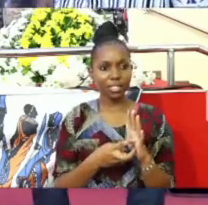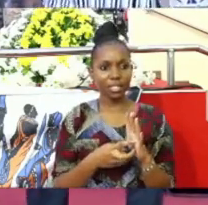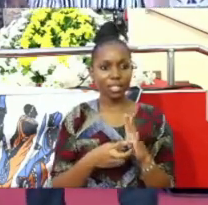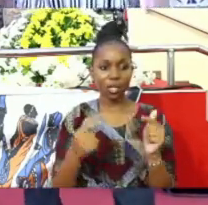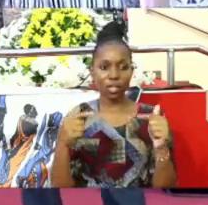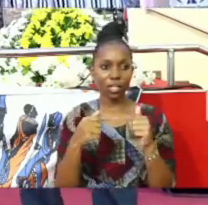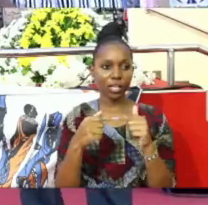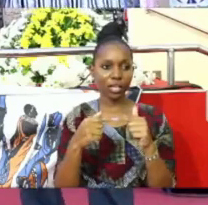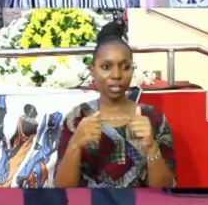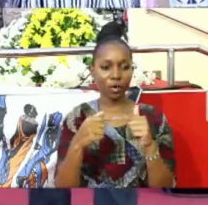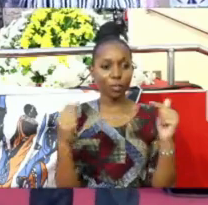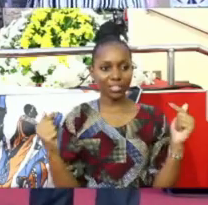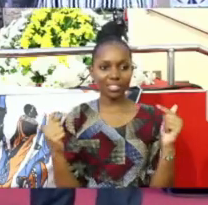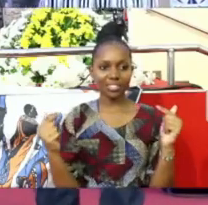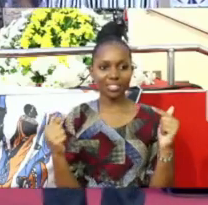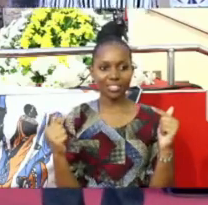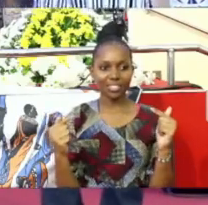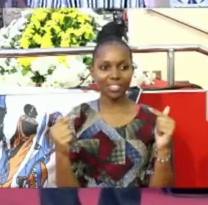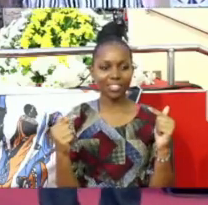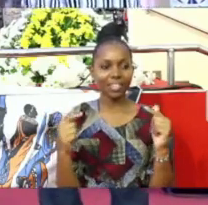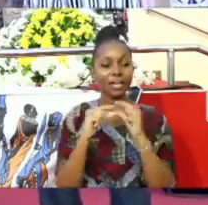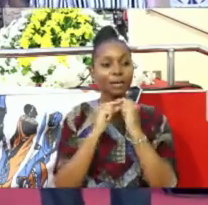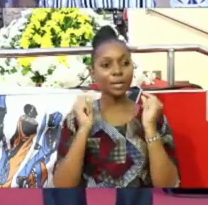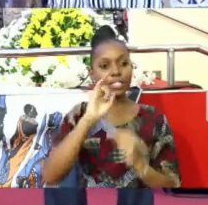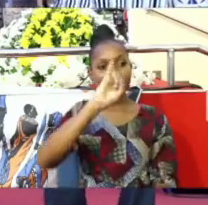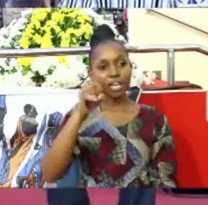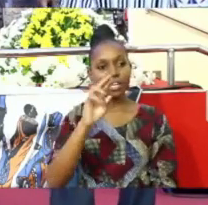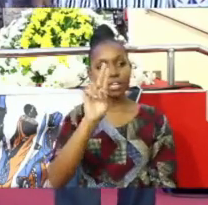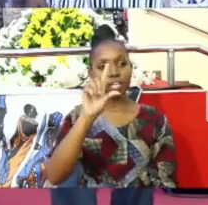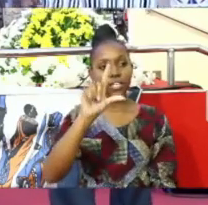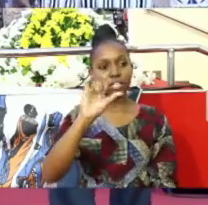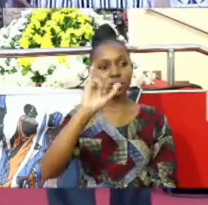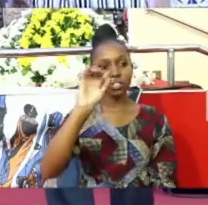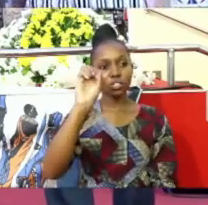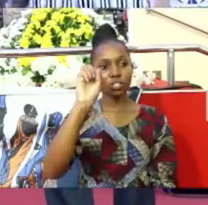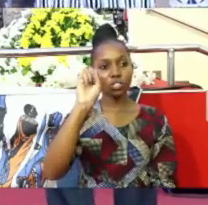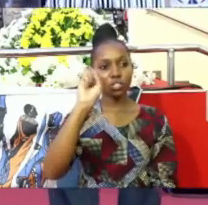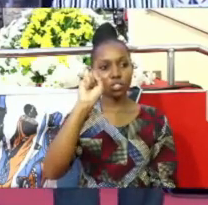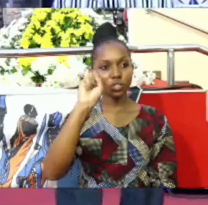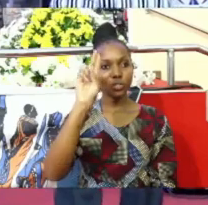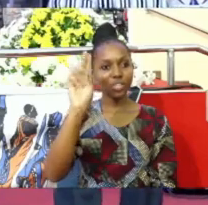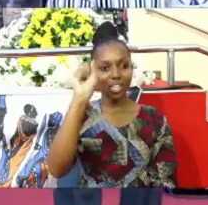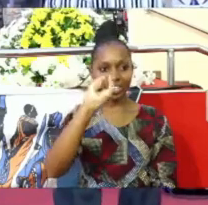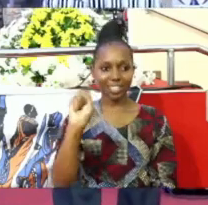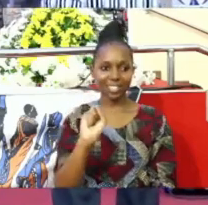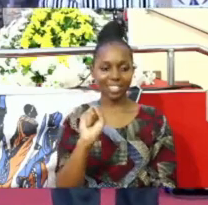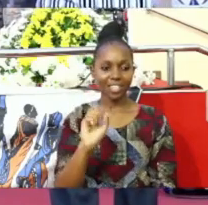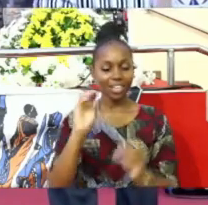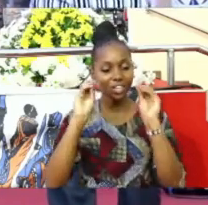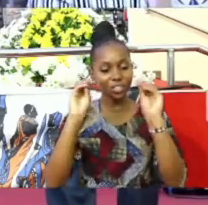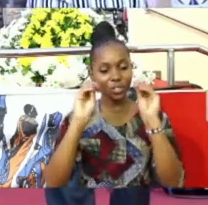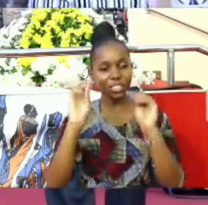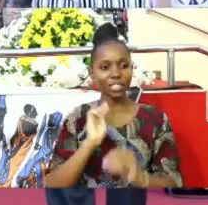us this morning. Chungaji Julius akatufunza asubuhi ya leo. A deflated ball. Ya kwamba mpira ambao huna pumzi.